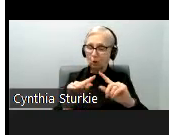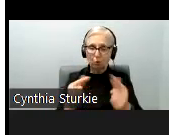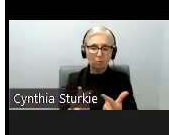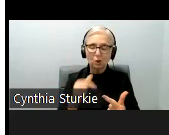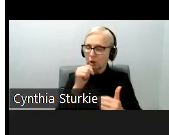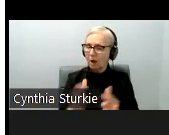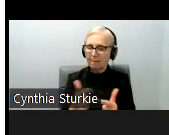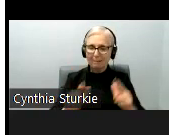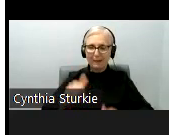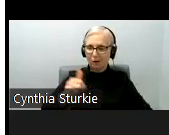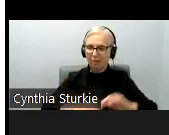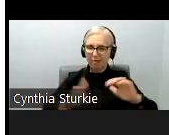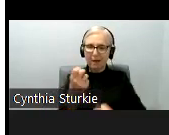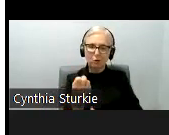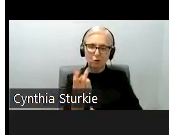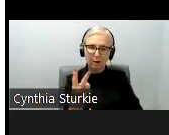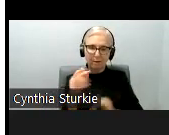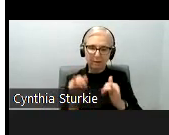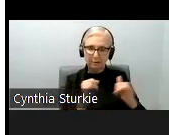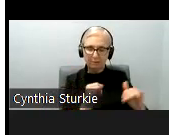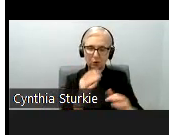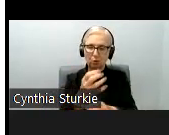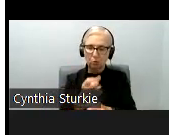receiving services. Next slide.